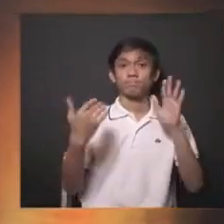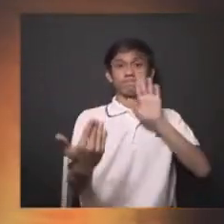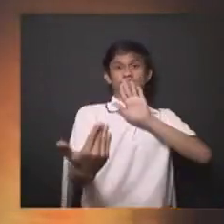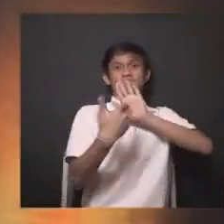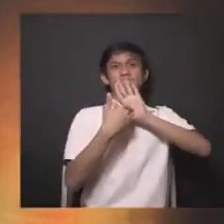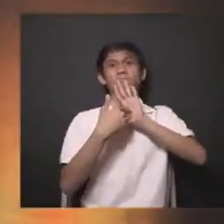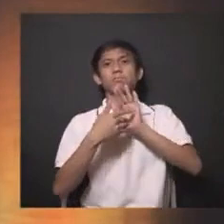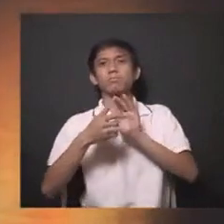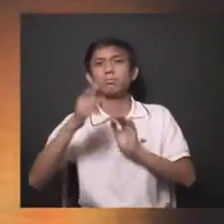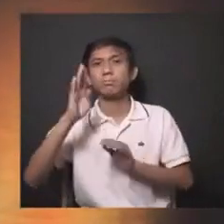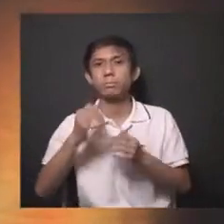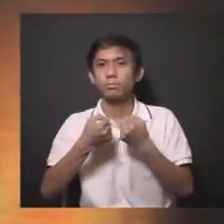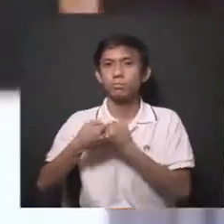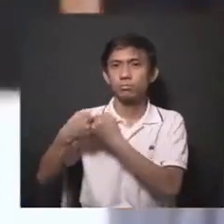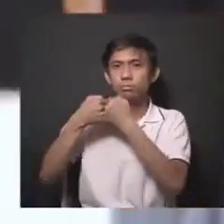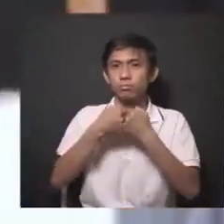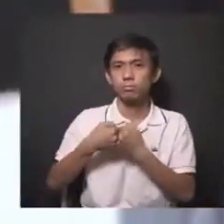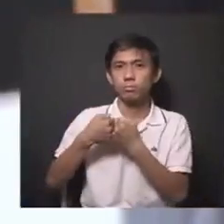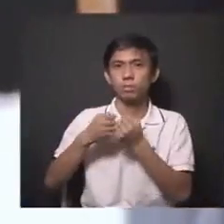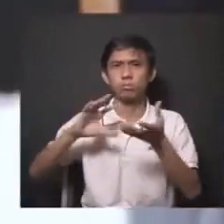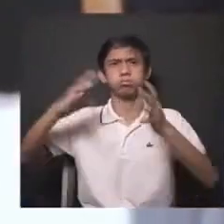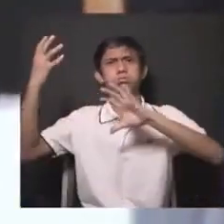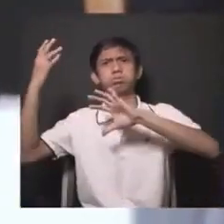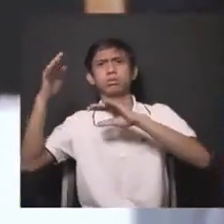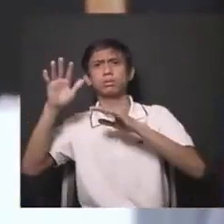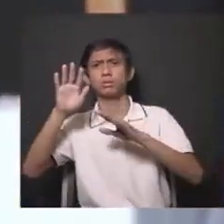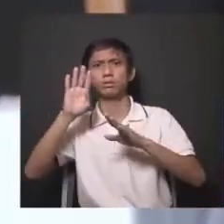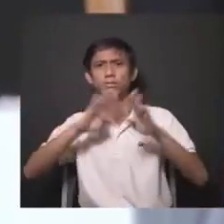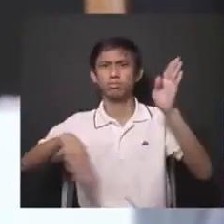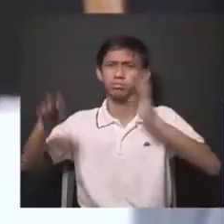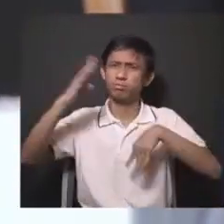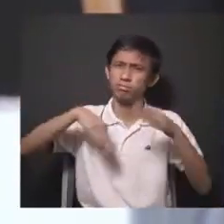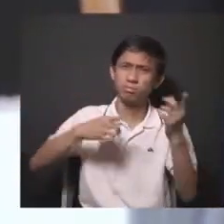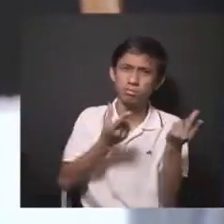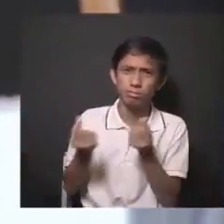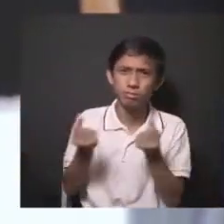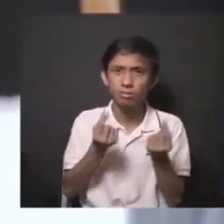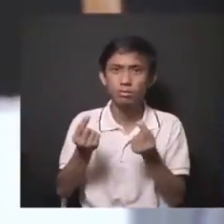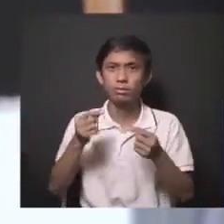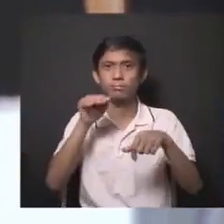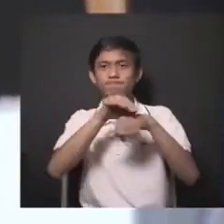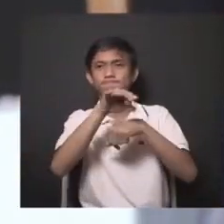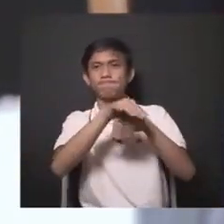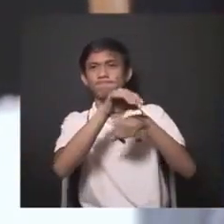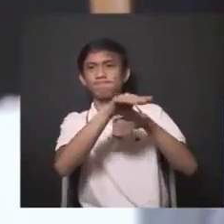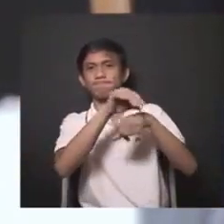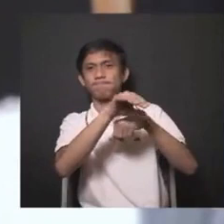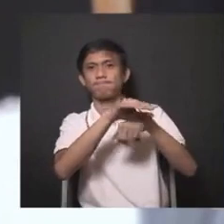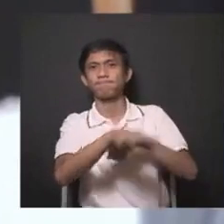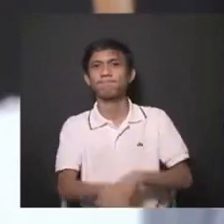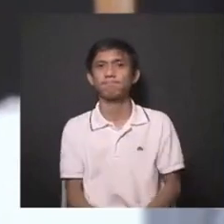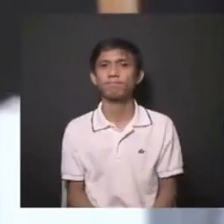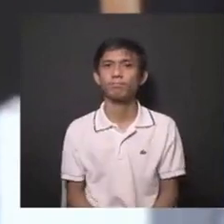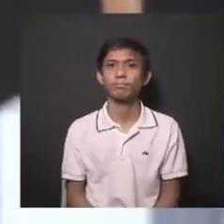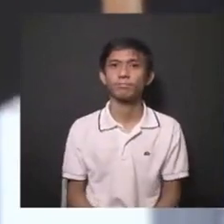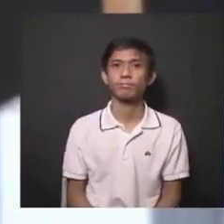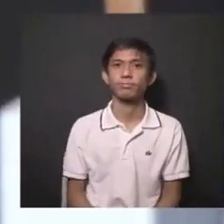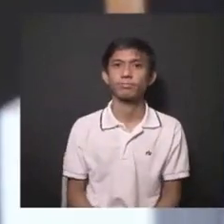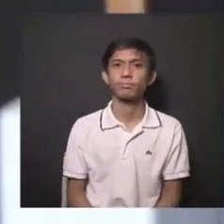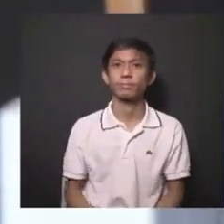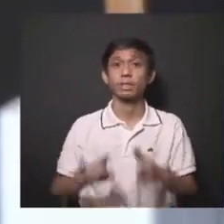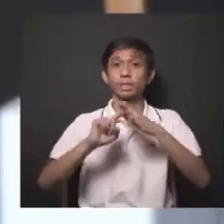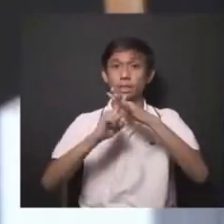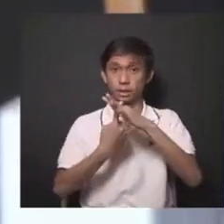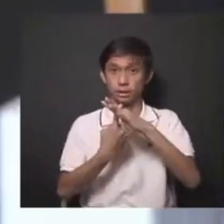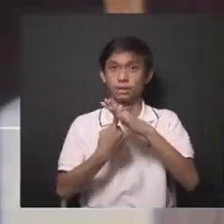a trial, here's what I want you to do. It's just a simple advice. I want you to start with the end in